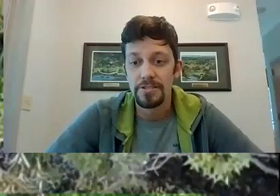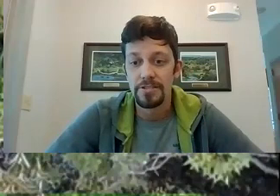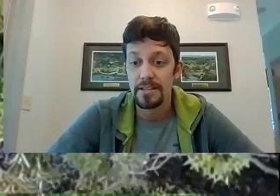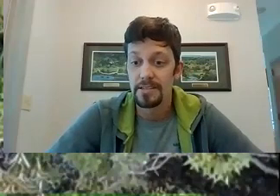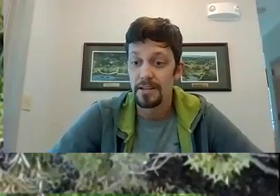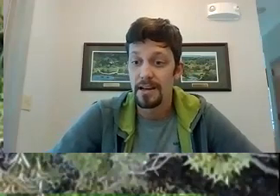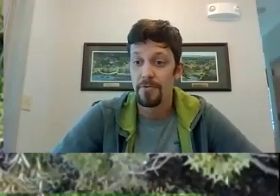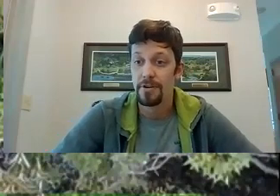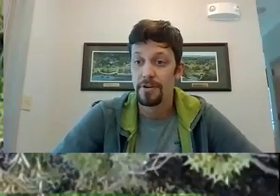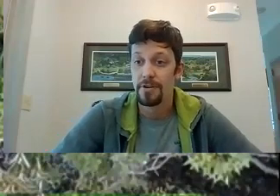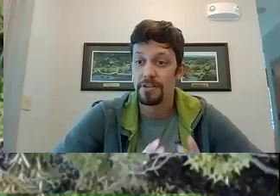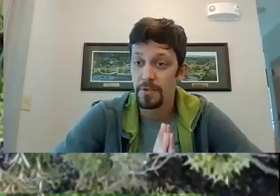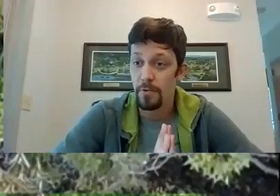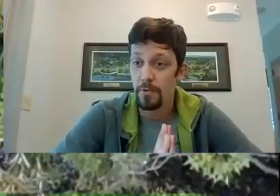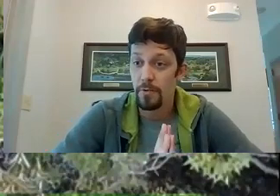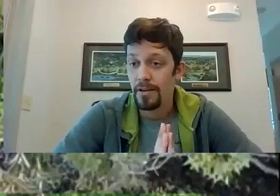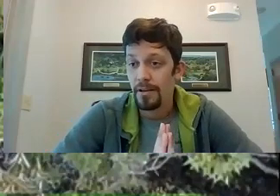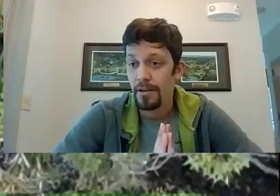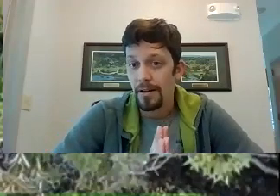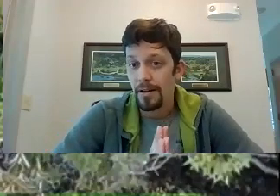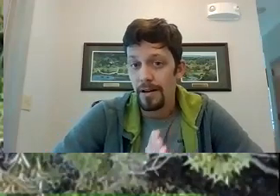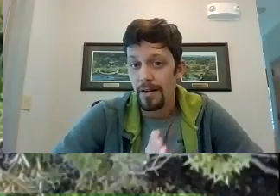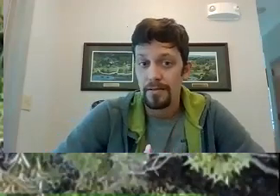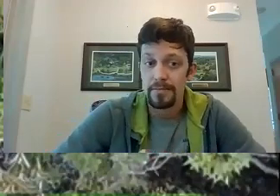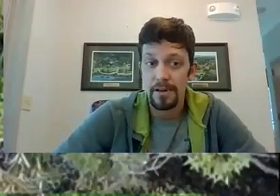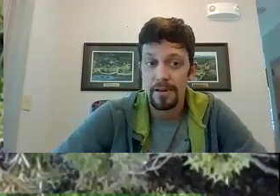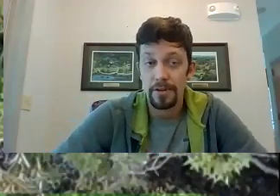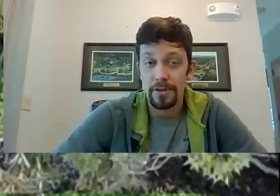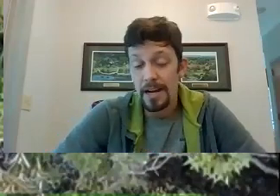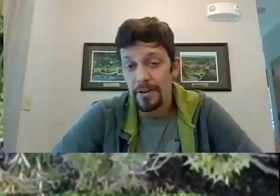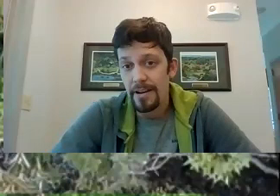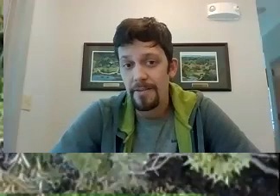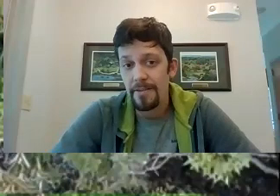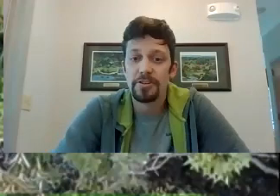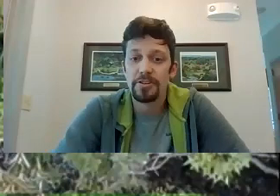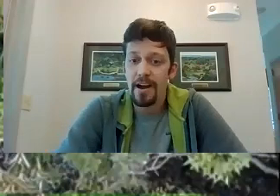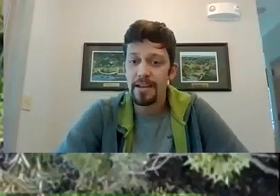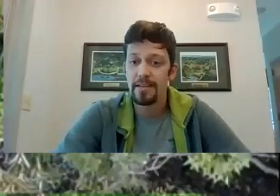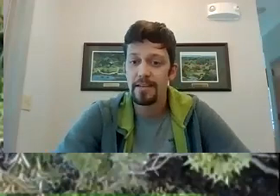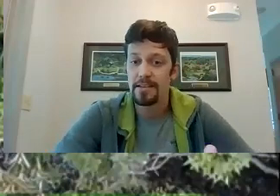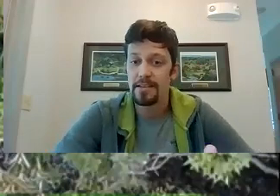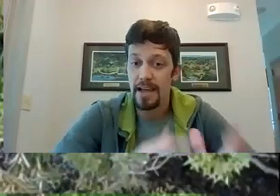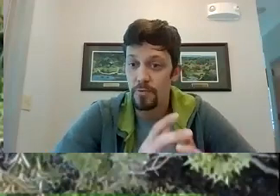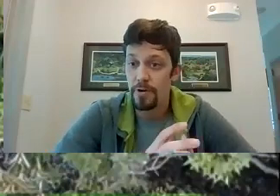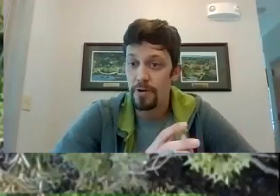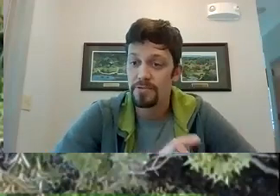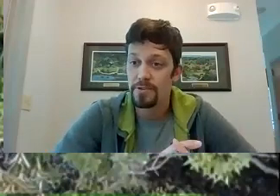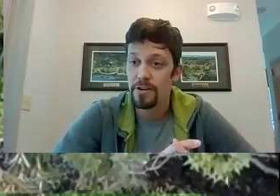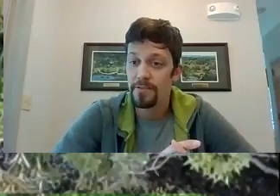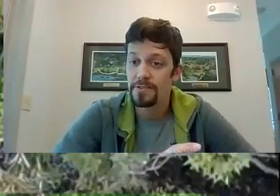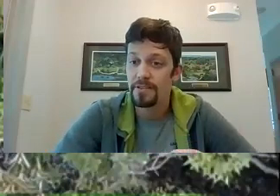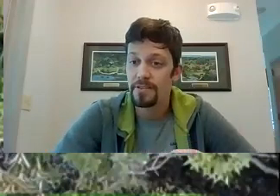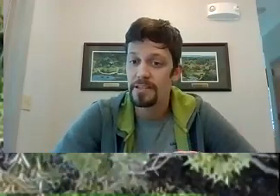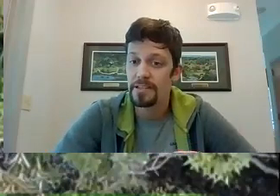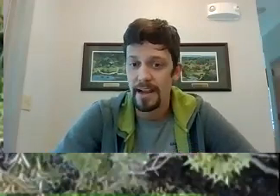this is a good time for it to soak up the water. On the contrary, if it's very dry and it has water in its reserves,